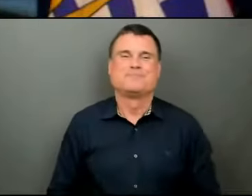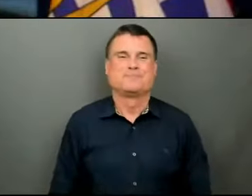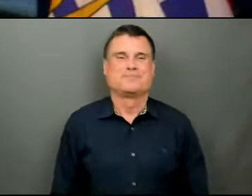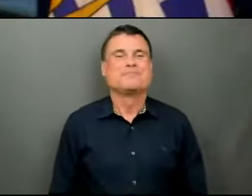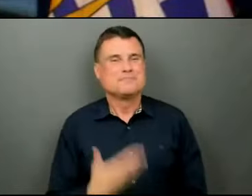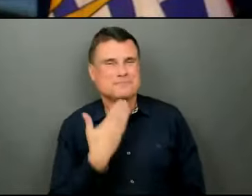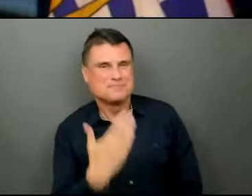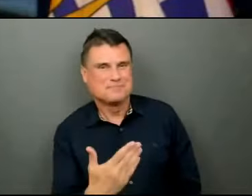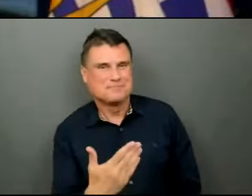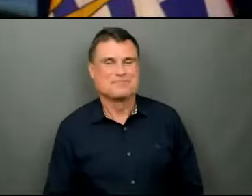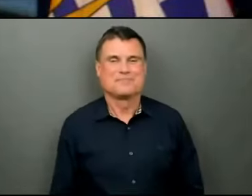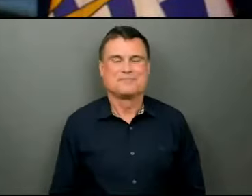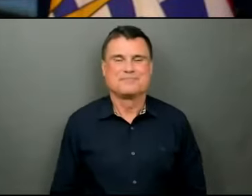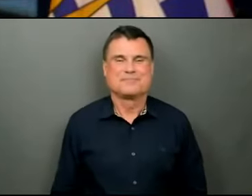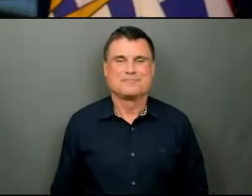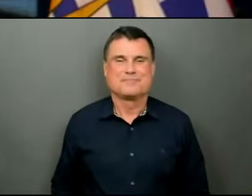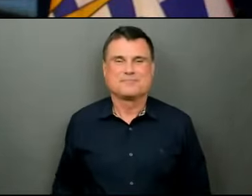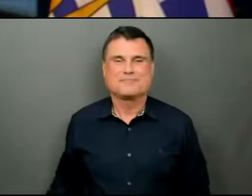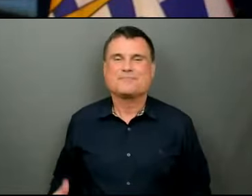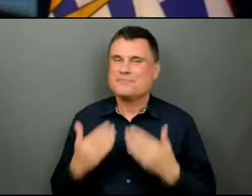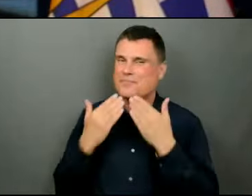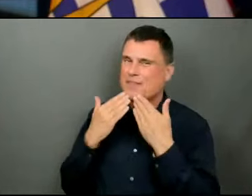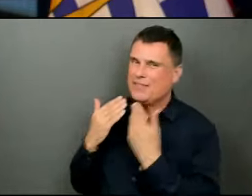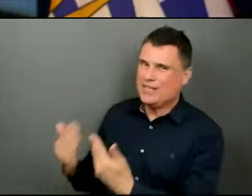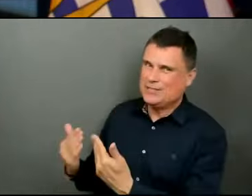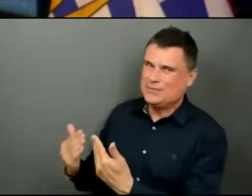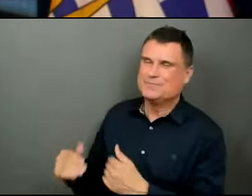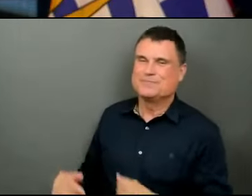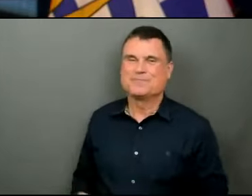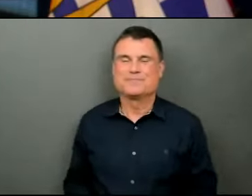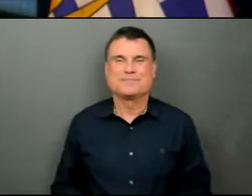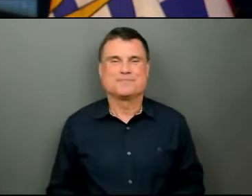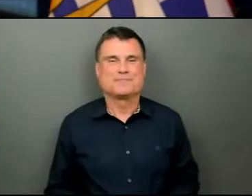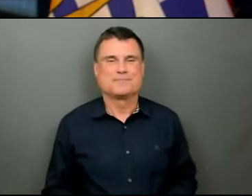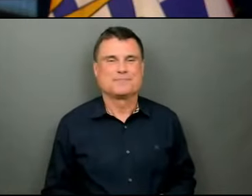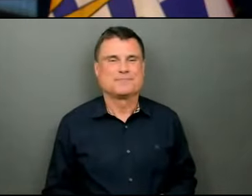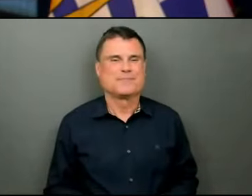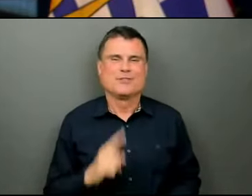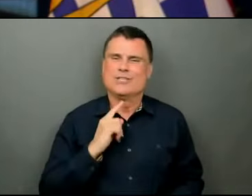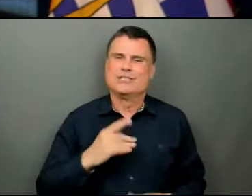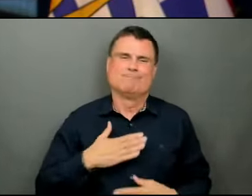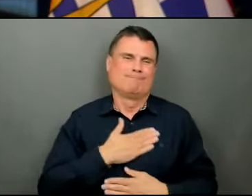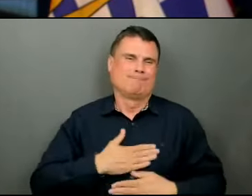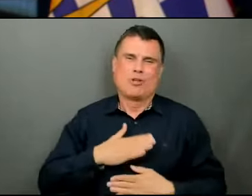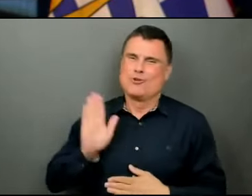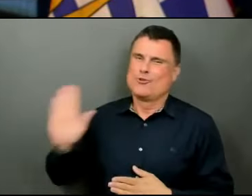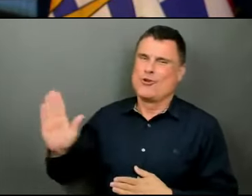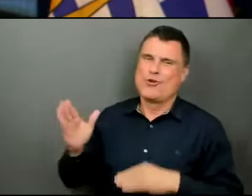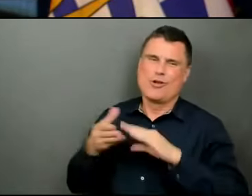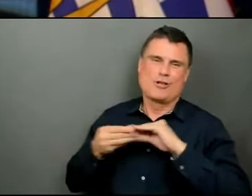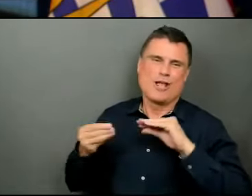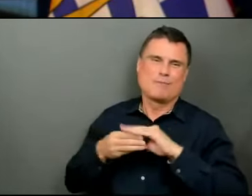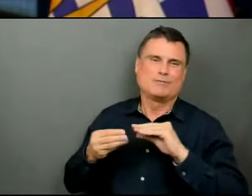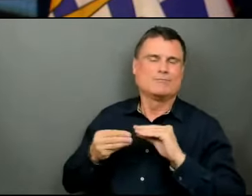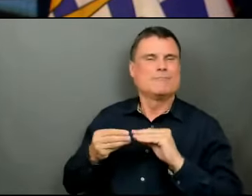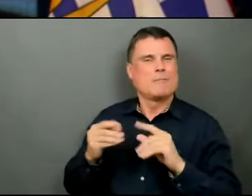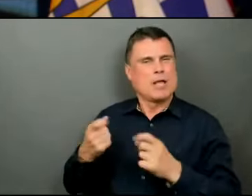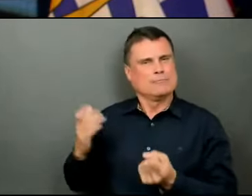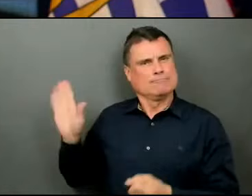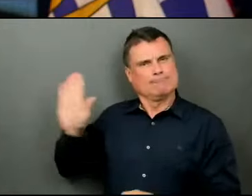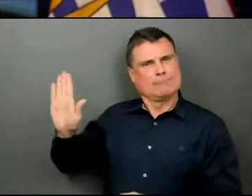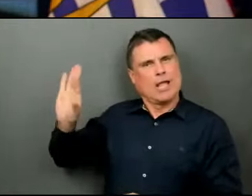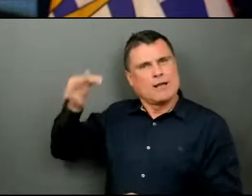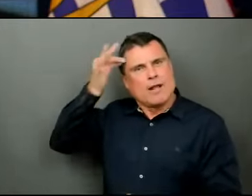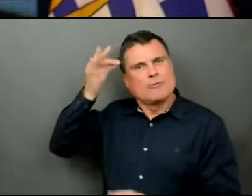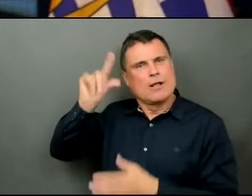Thank you so much, Minister McKenna. I appreciate your words about Canadians staying strong together and being in this together during the pandemic. And